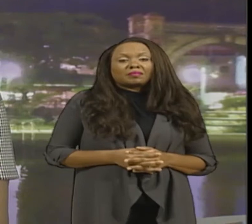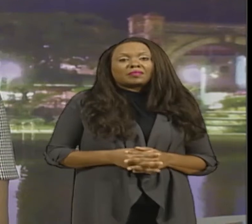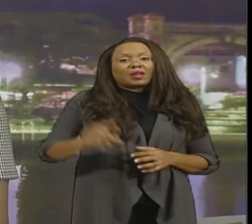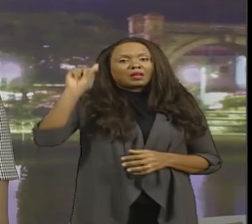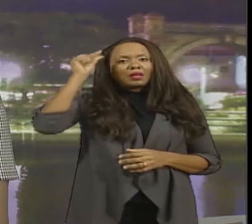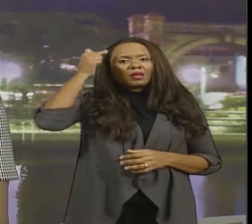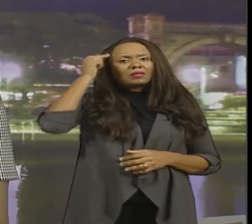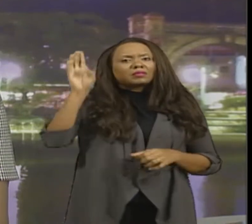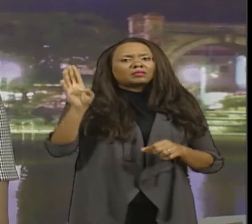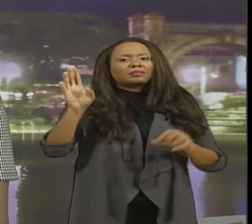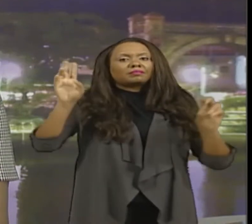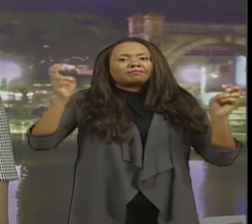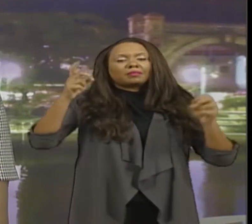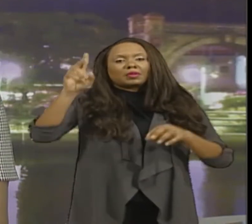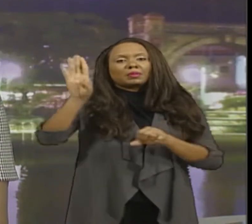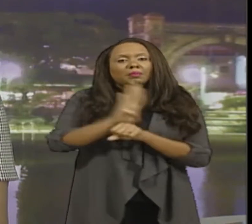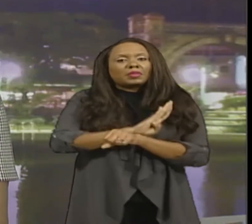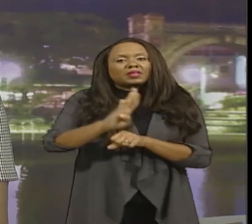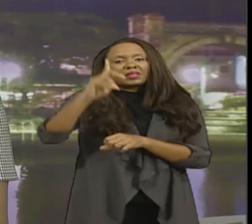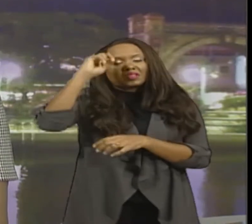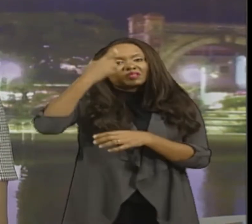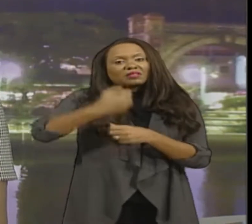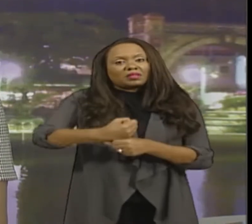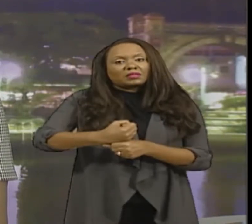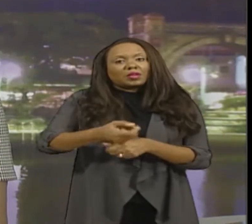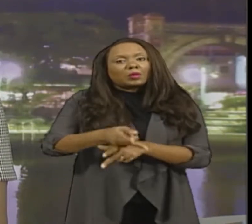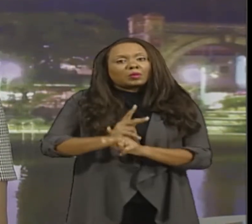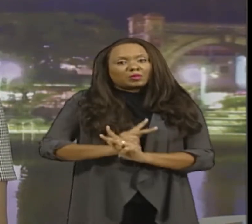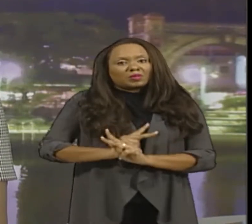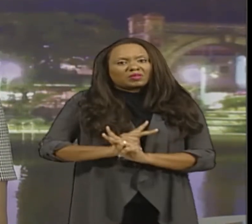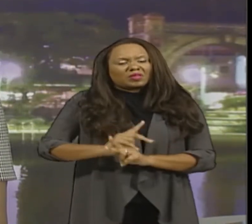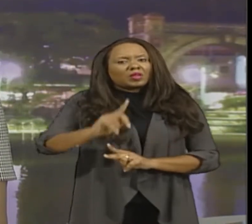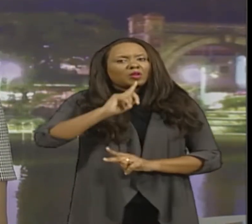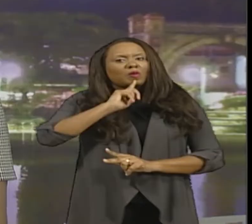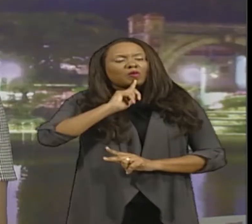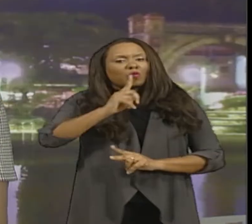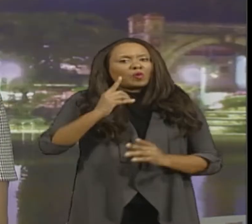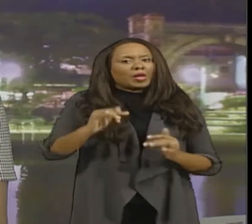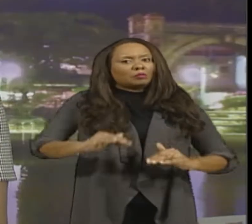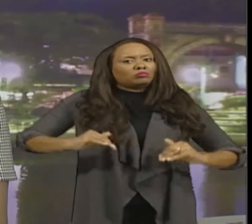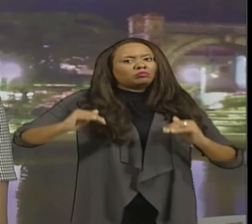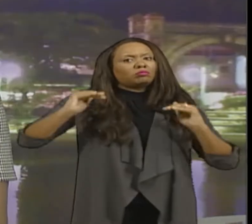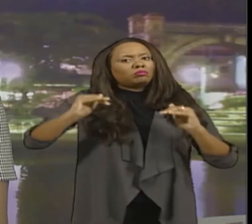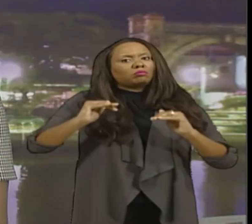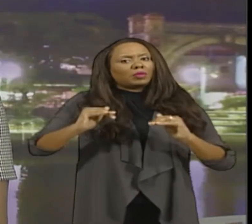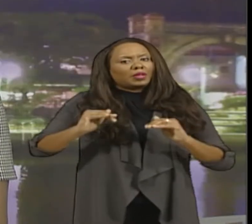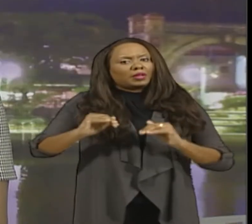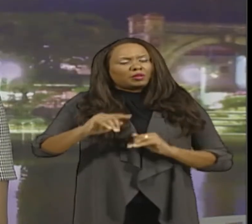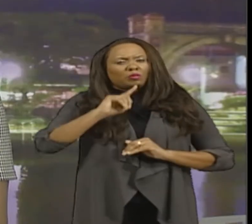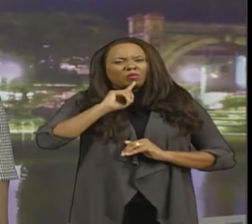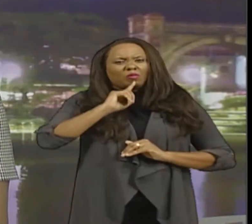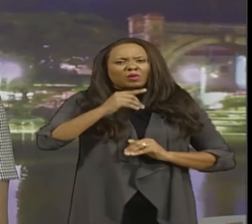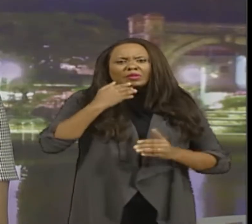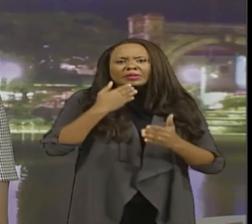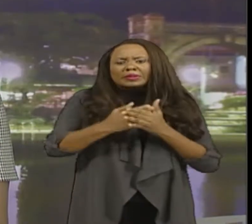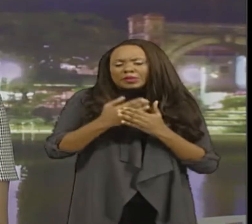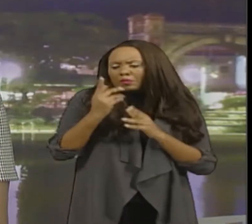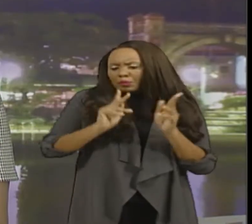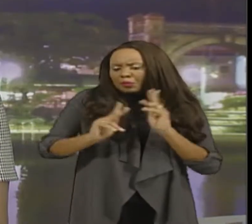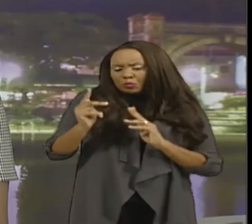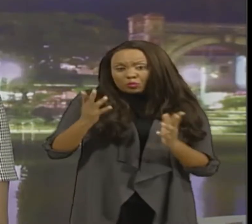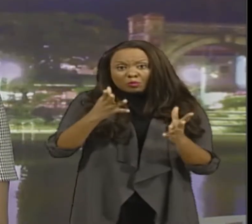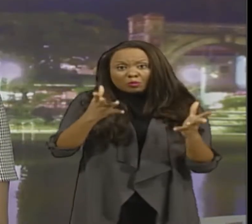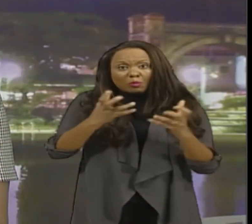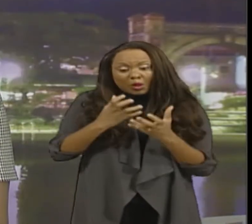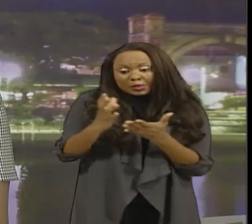In business tonight, government's business trust loan initiative is punching above its weight and being recognized as a trailblazer in the provision